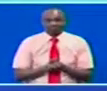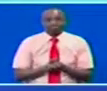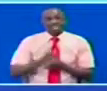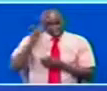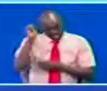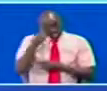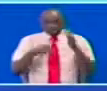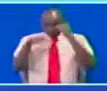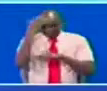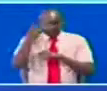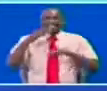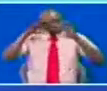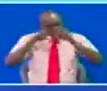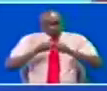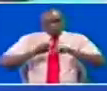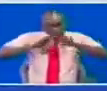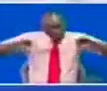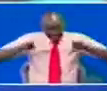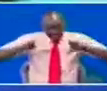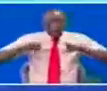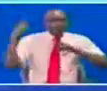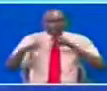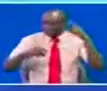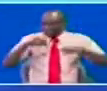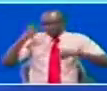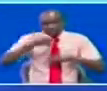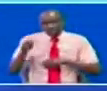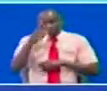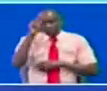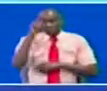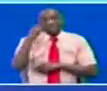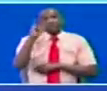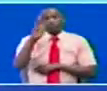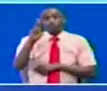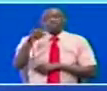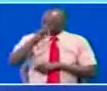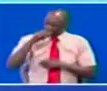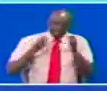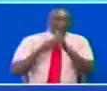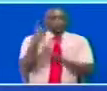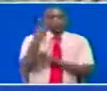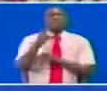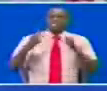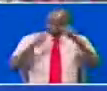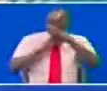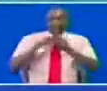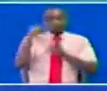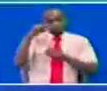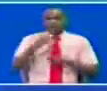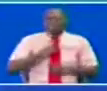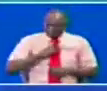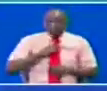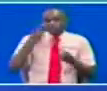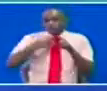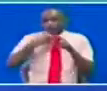Kenyan universities dominated in the men's swimming as United States International University took the top spot with 7 gold medals and 12 in total,